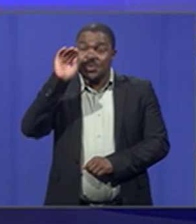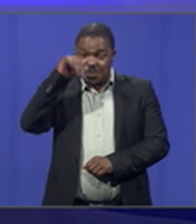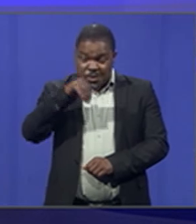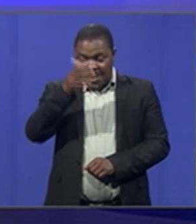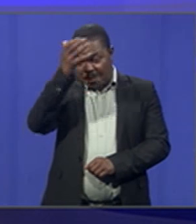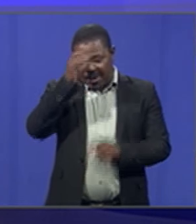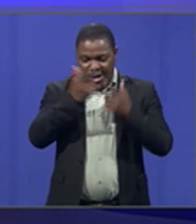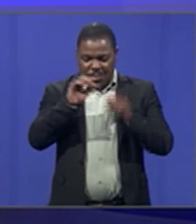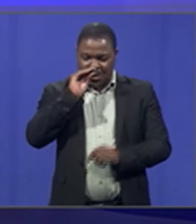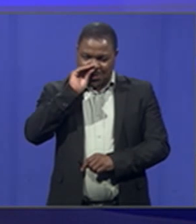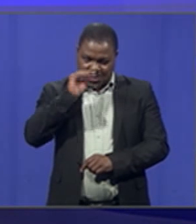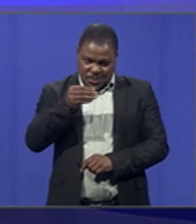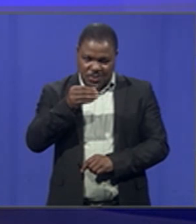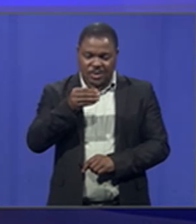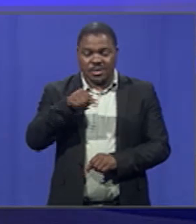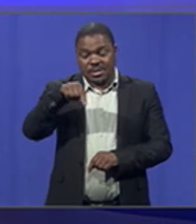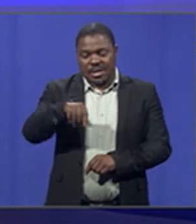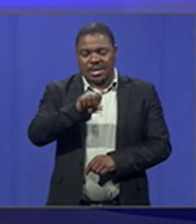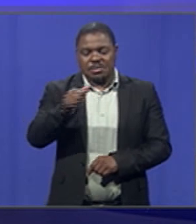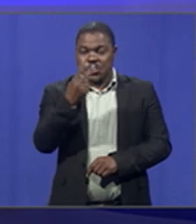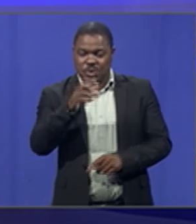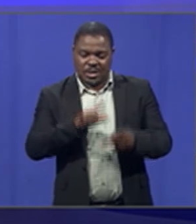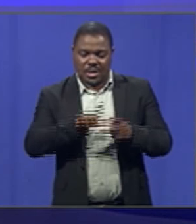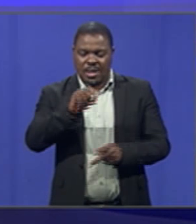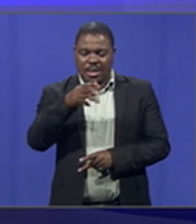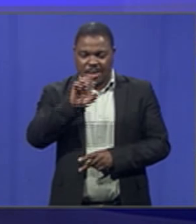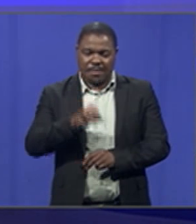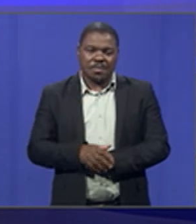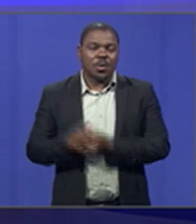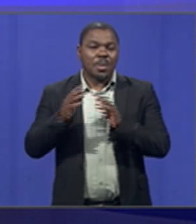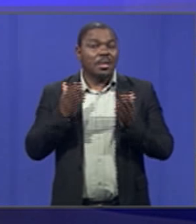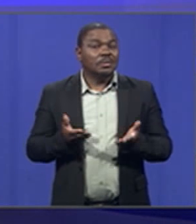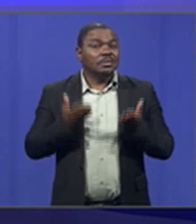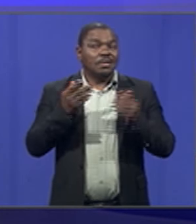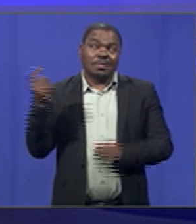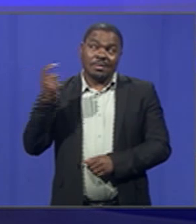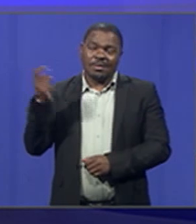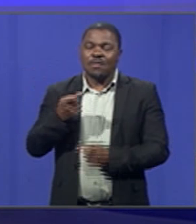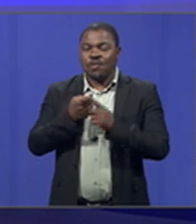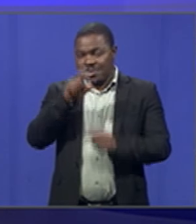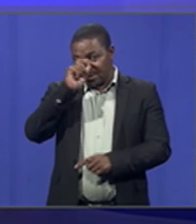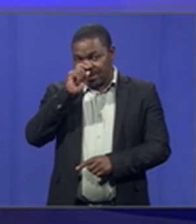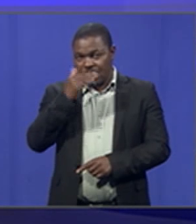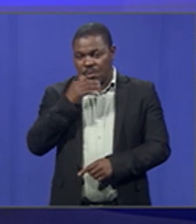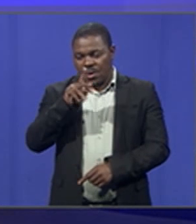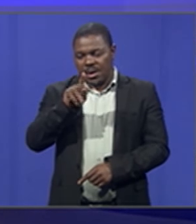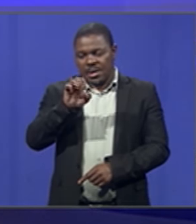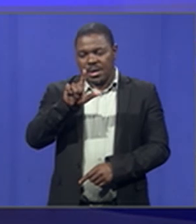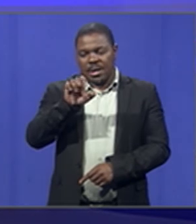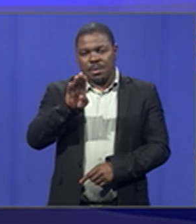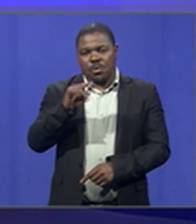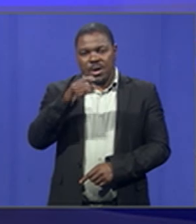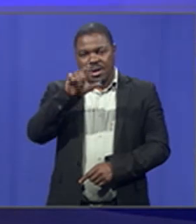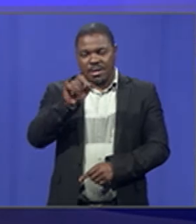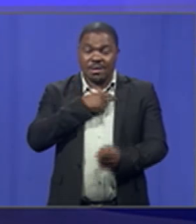ka moso mo SABC 2 le SABC le High. Ga jaana ke go tlogela ka ponelepele ya maemo a bosa le kgaitsedi ya motho ke lebogile kgaje go fitla gape